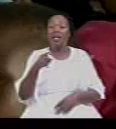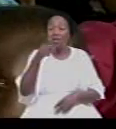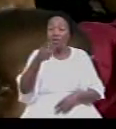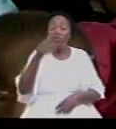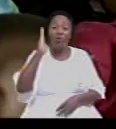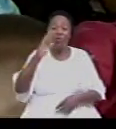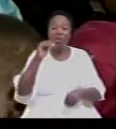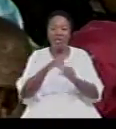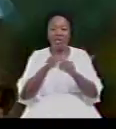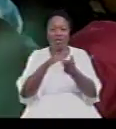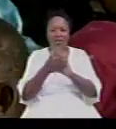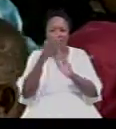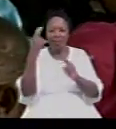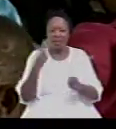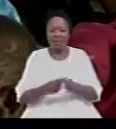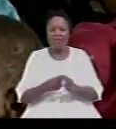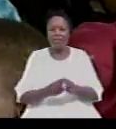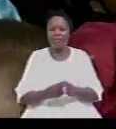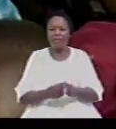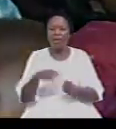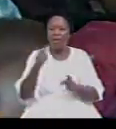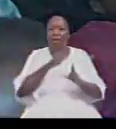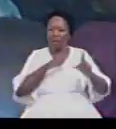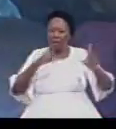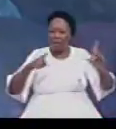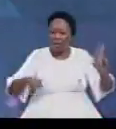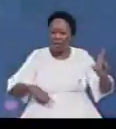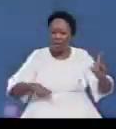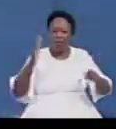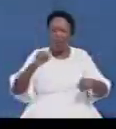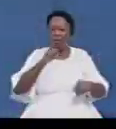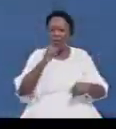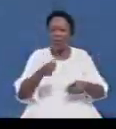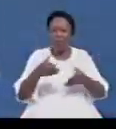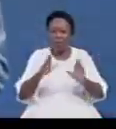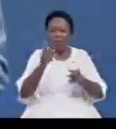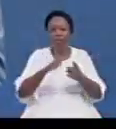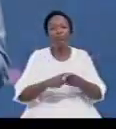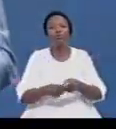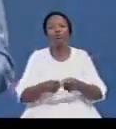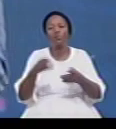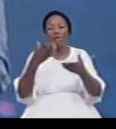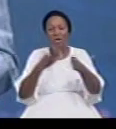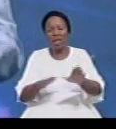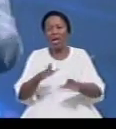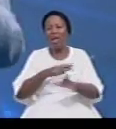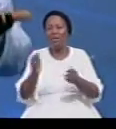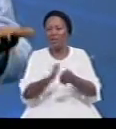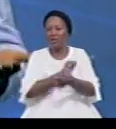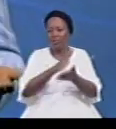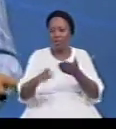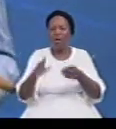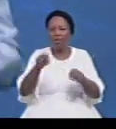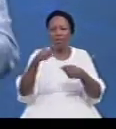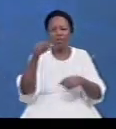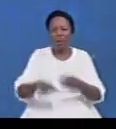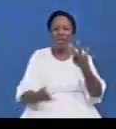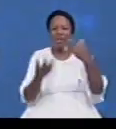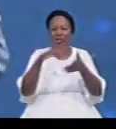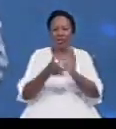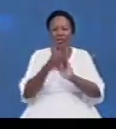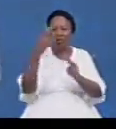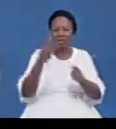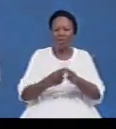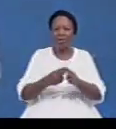will. The Lord will not allow you to perish. And we preachers, that's why we came. That's why